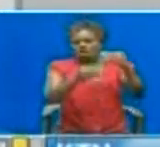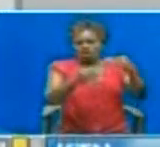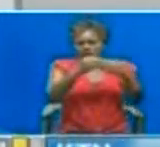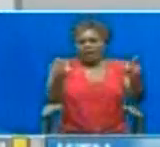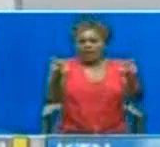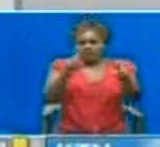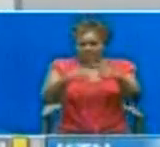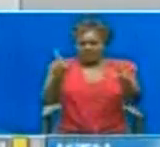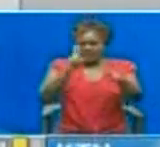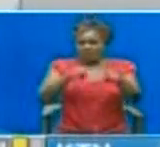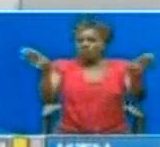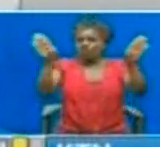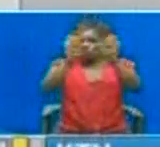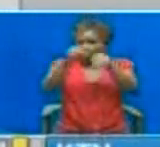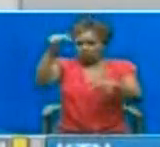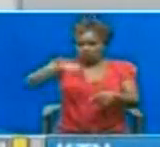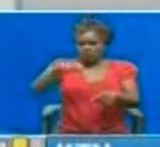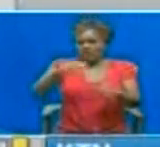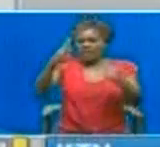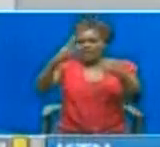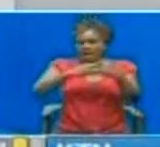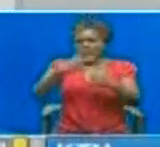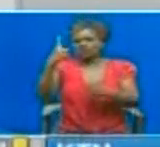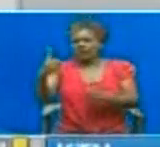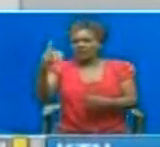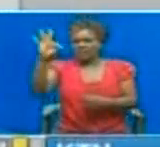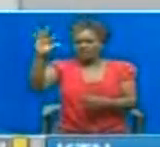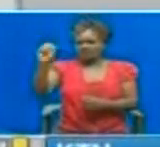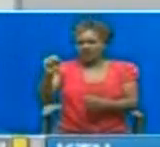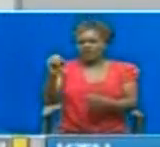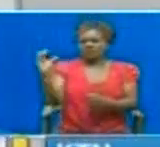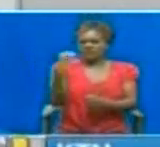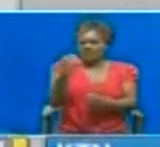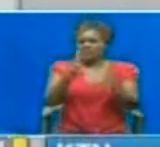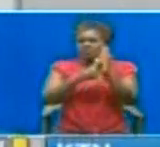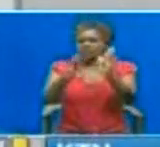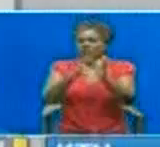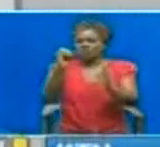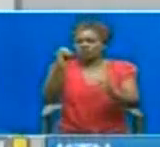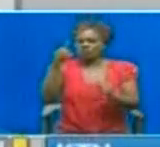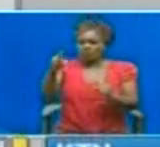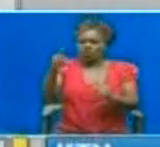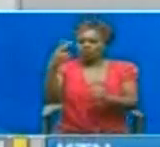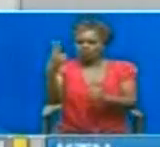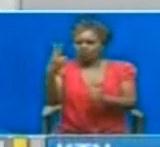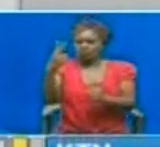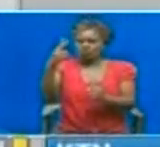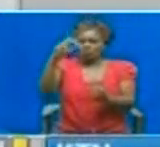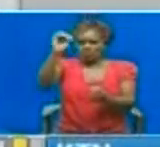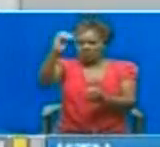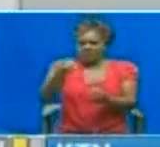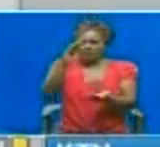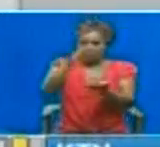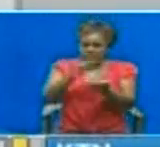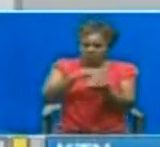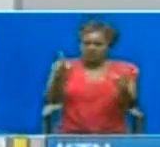by the close of business today, it was cited at 91 shillings and 35 cents, representing a 0.72% drop, with